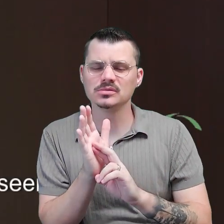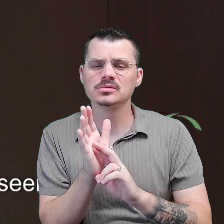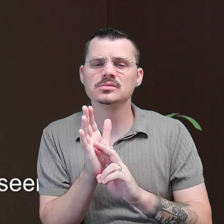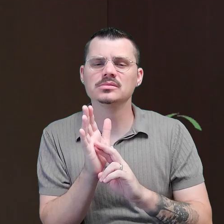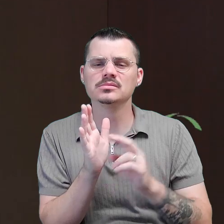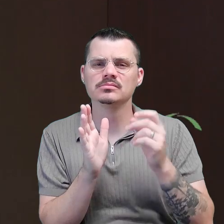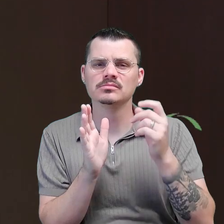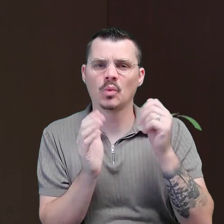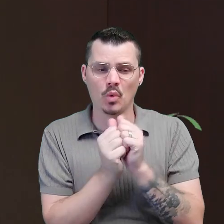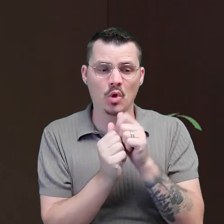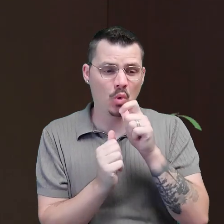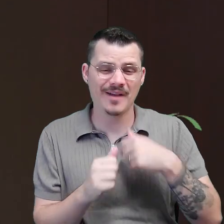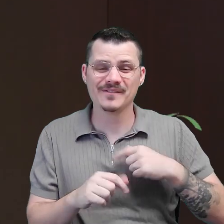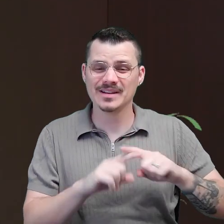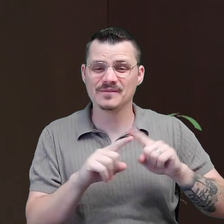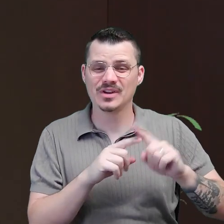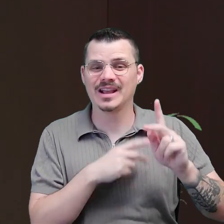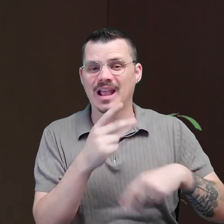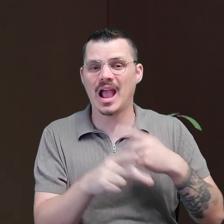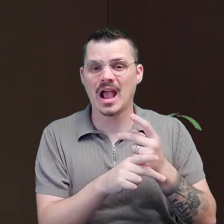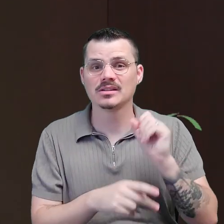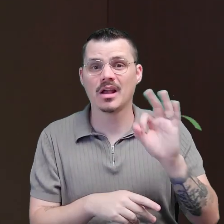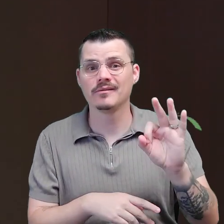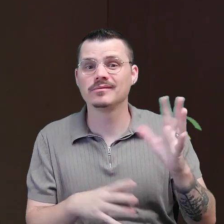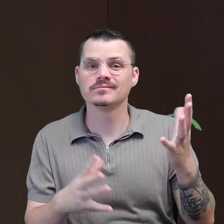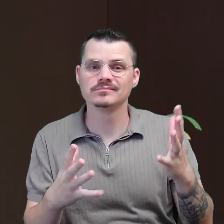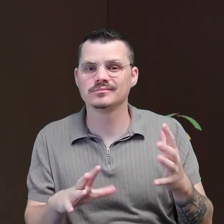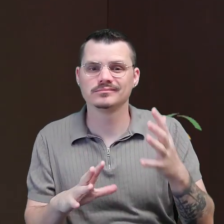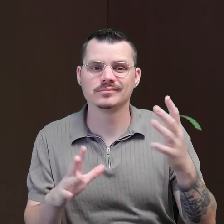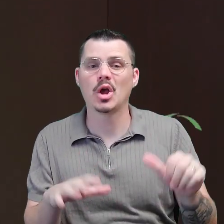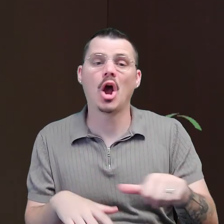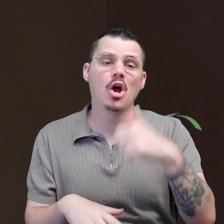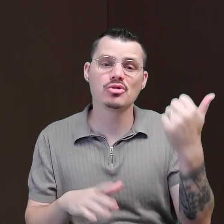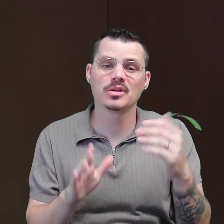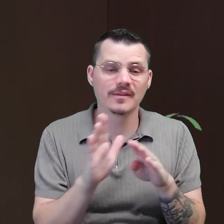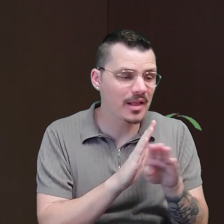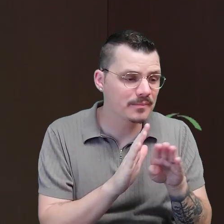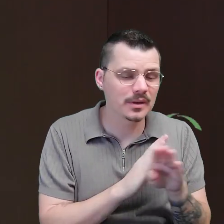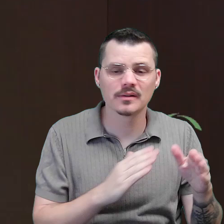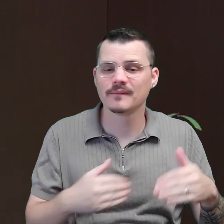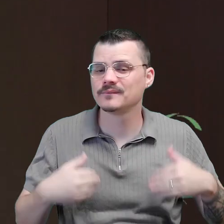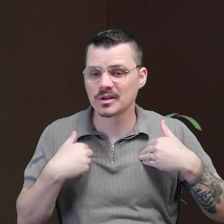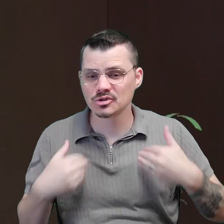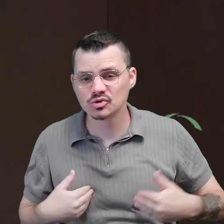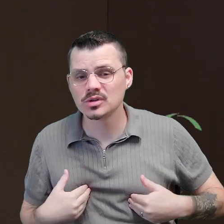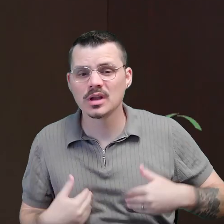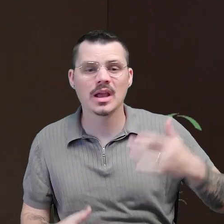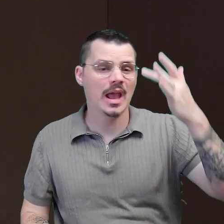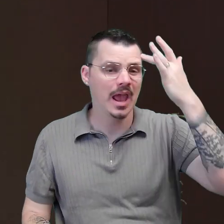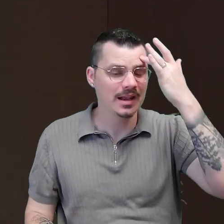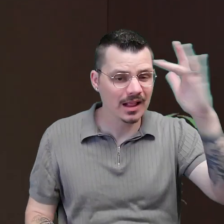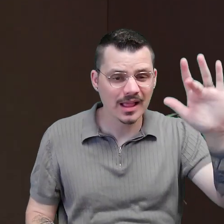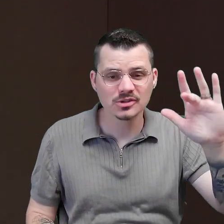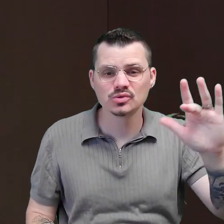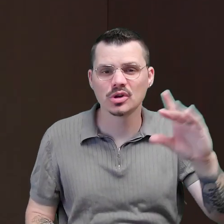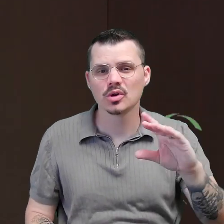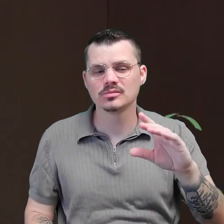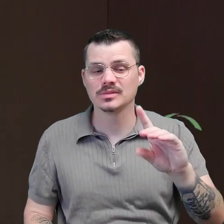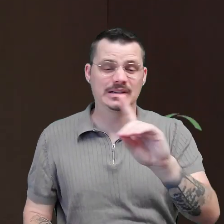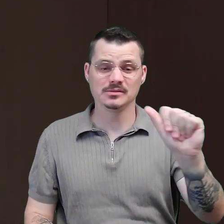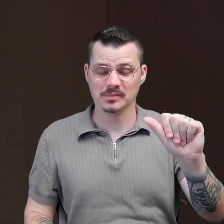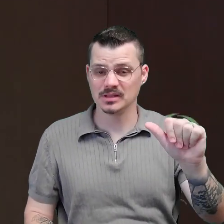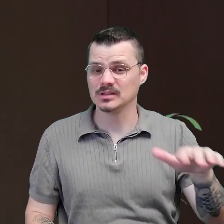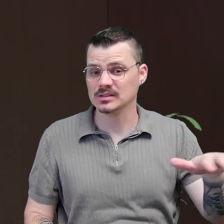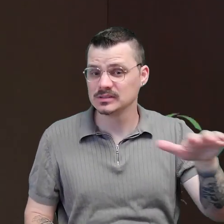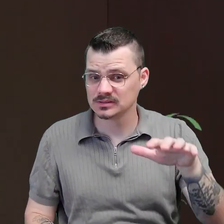are seen for people with different kinds of other developmental, physical, intellectual, and